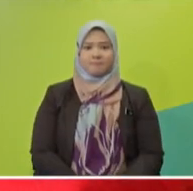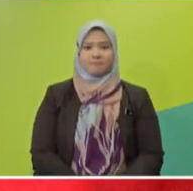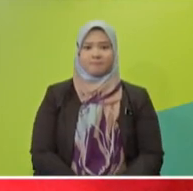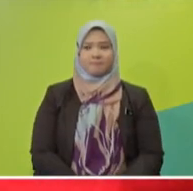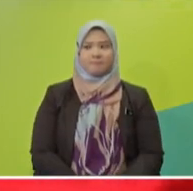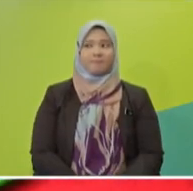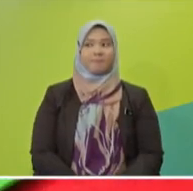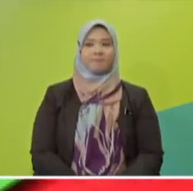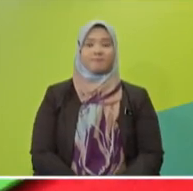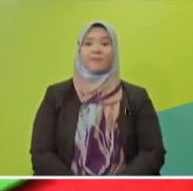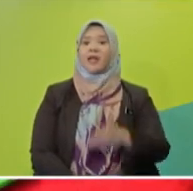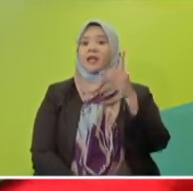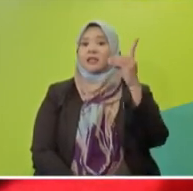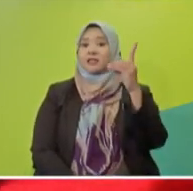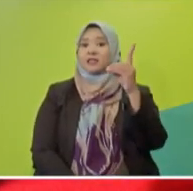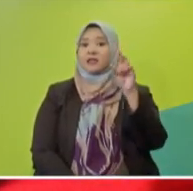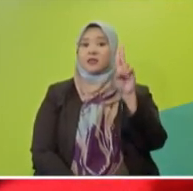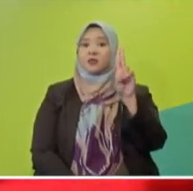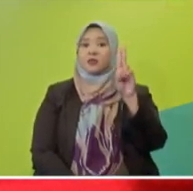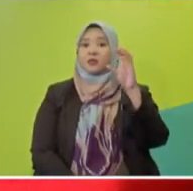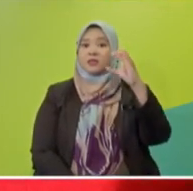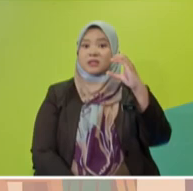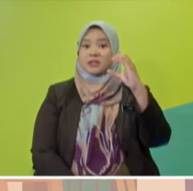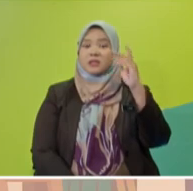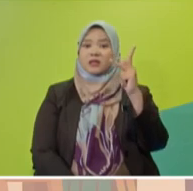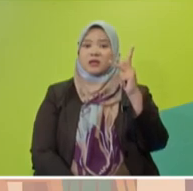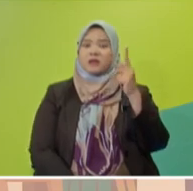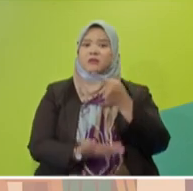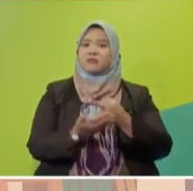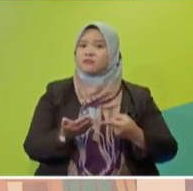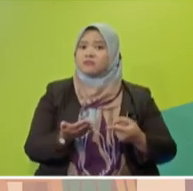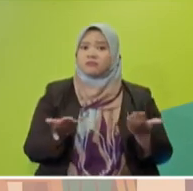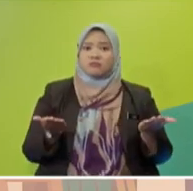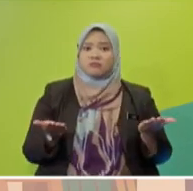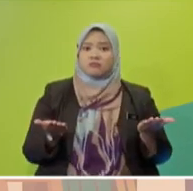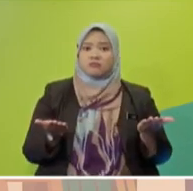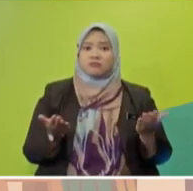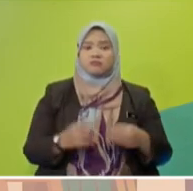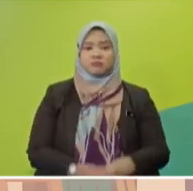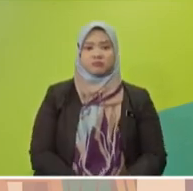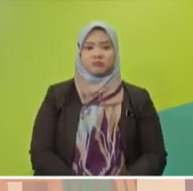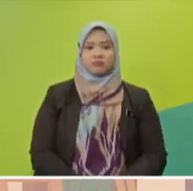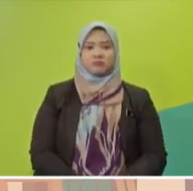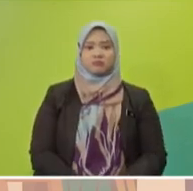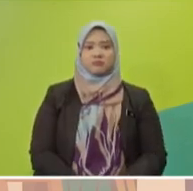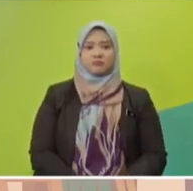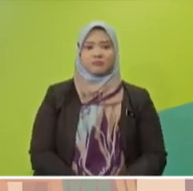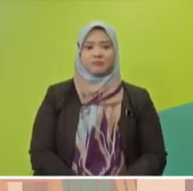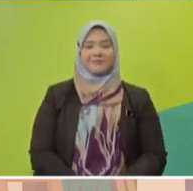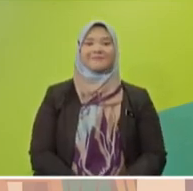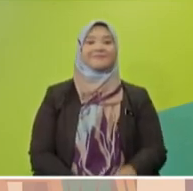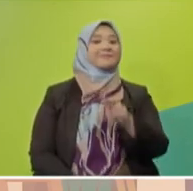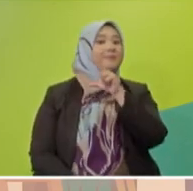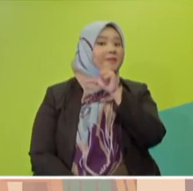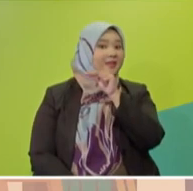Who wants to try? Noah? Yes. Yes, Noah? Okay, duck. Duck.